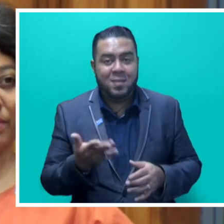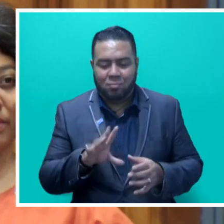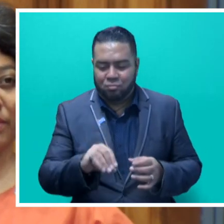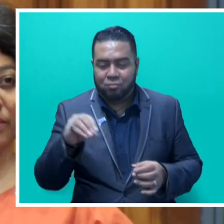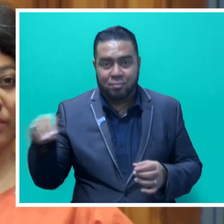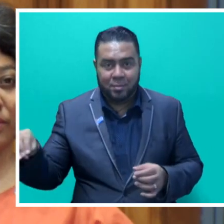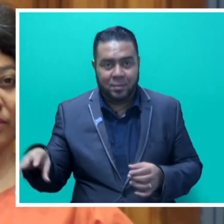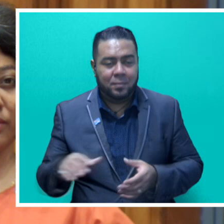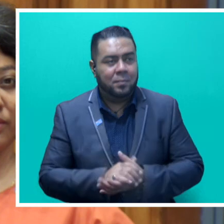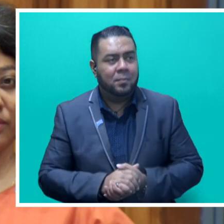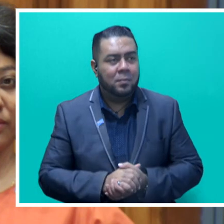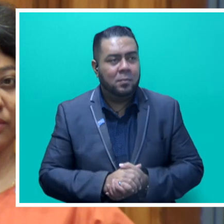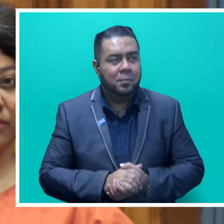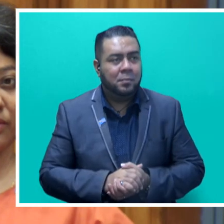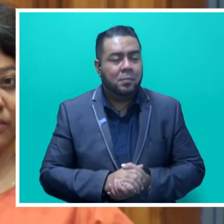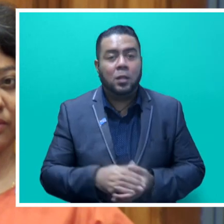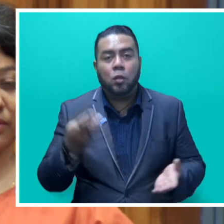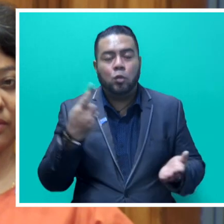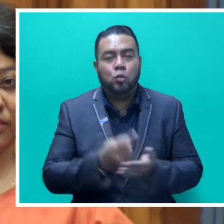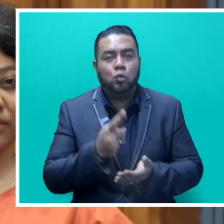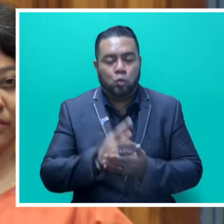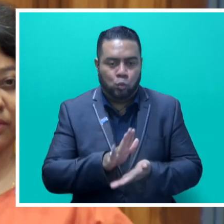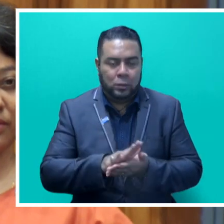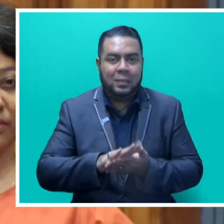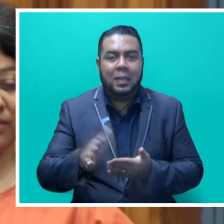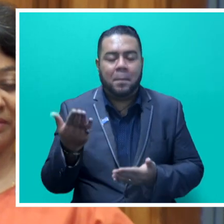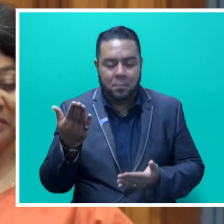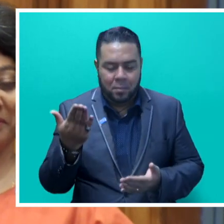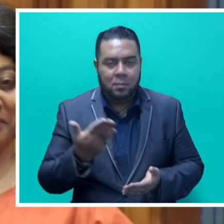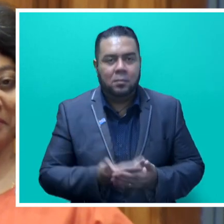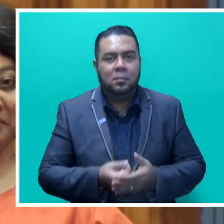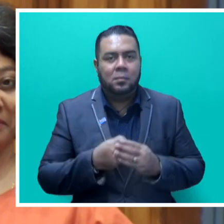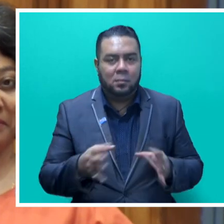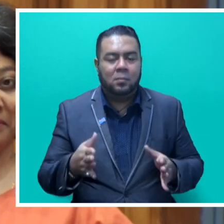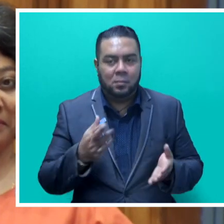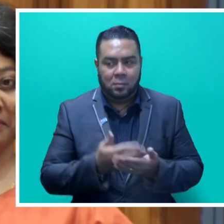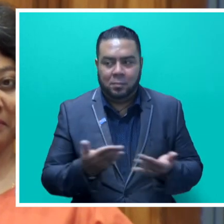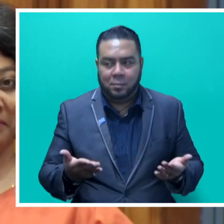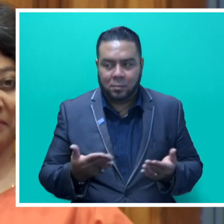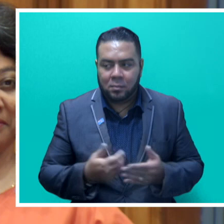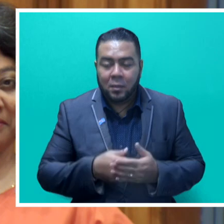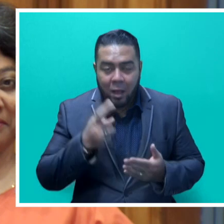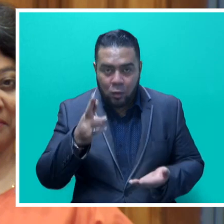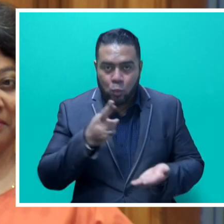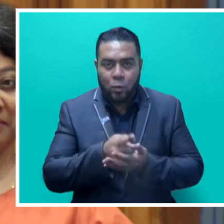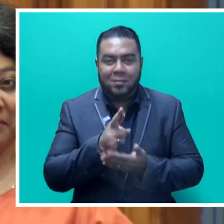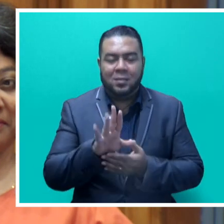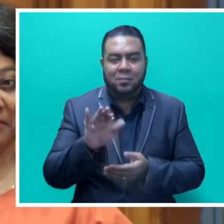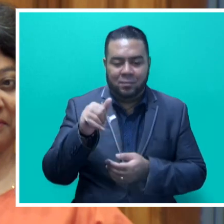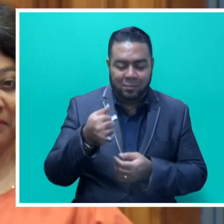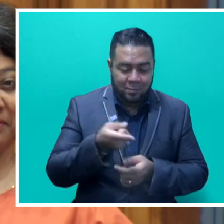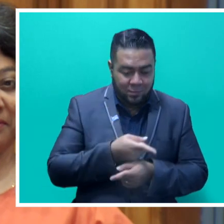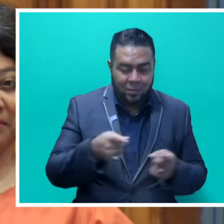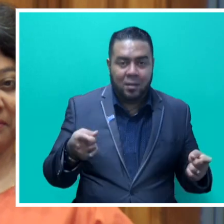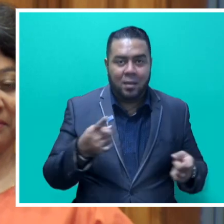predicted, sir, the true cleanup begins now. That is the reality of the matter. I